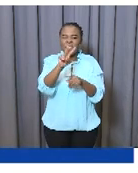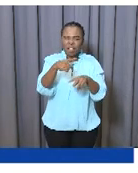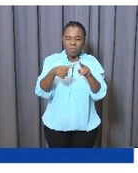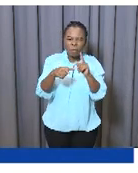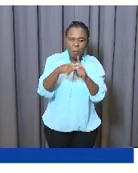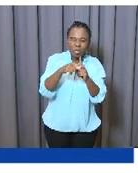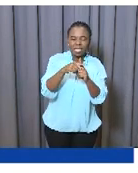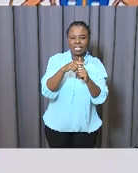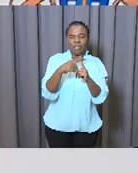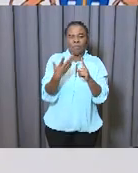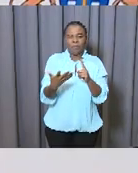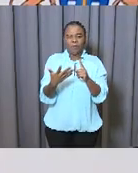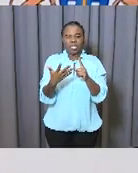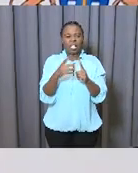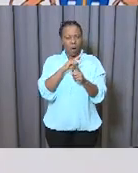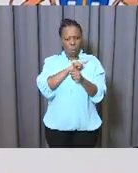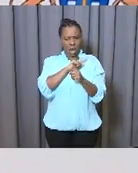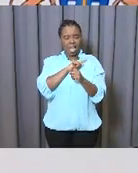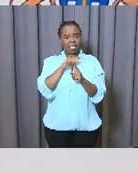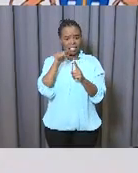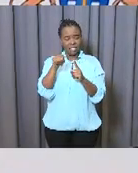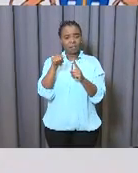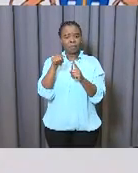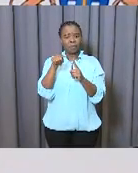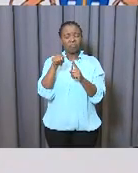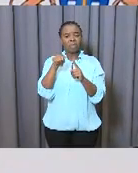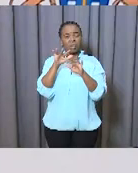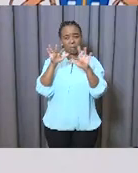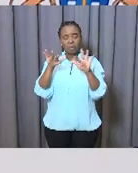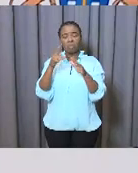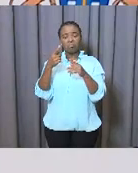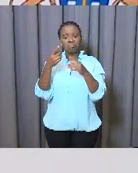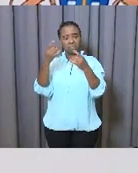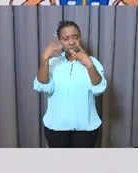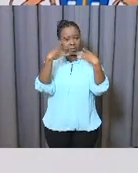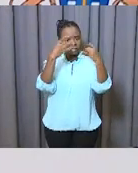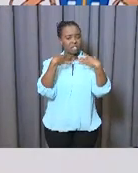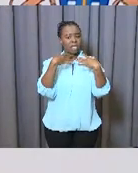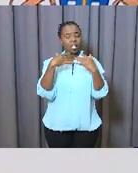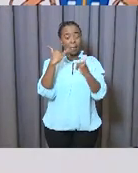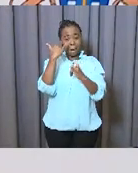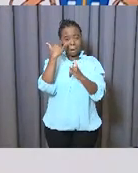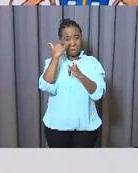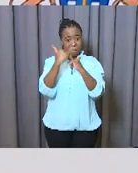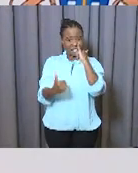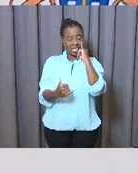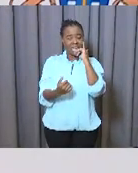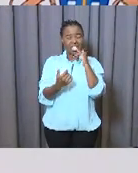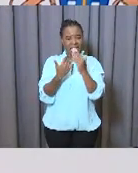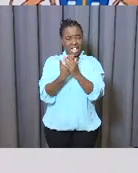positive, because I think one of the feedback from our clinicians is that the most terrible mistake we can ever